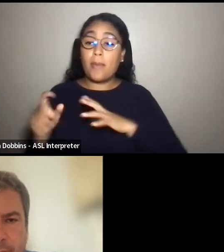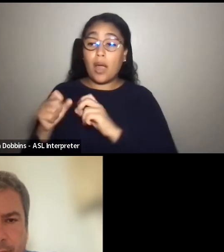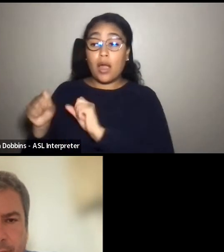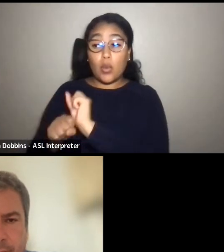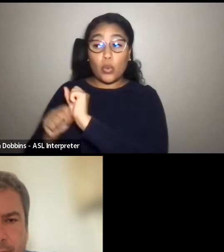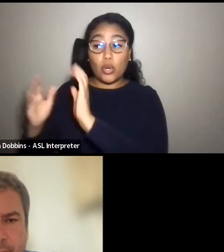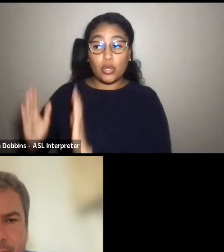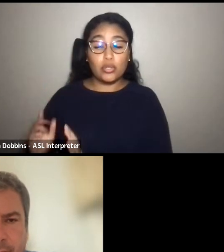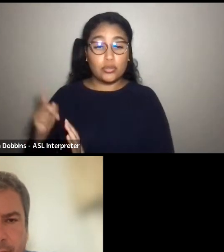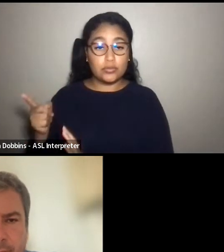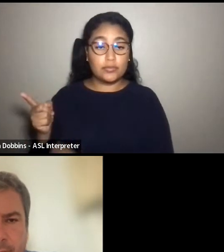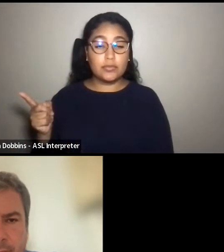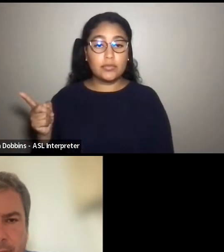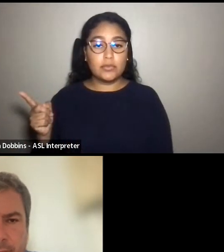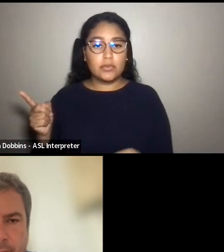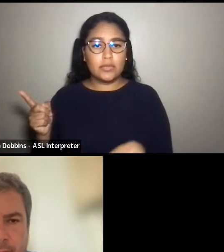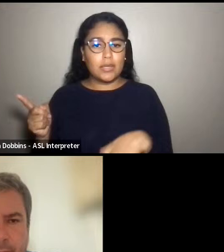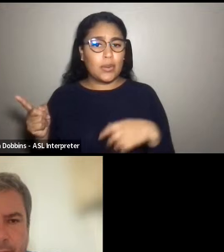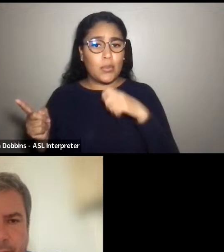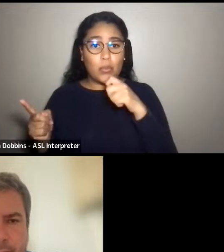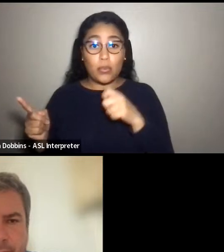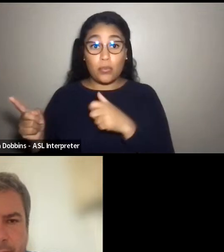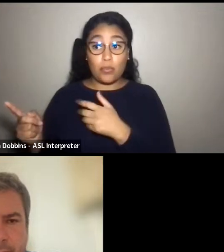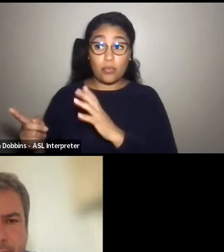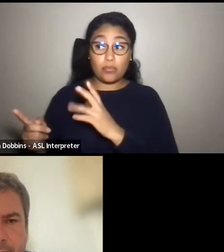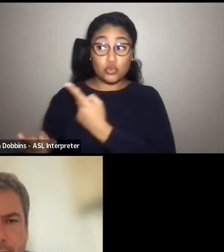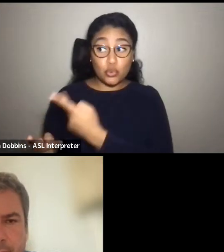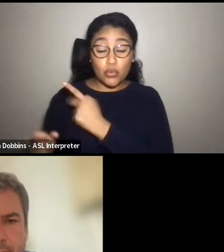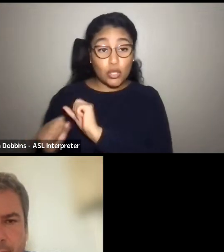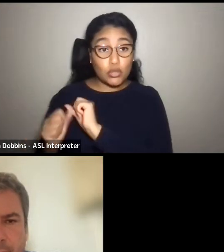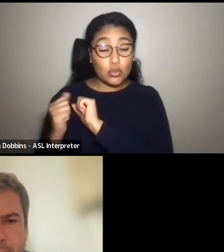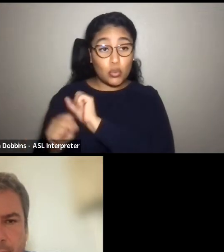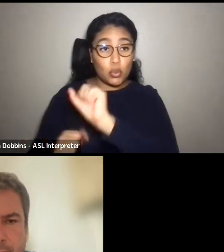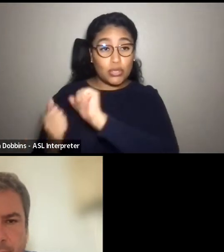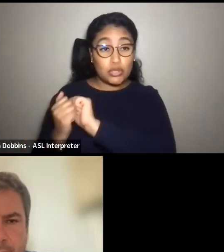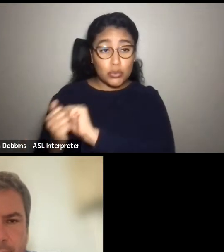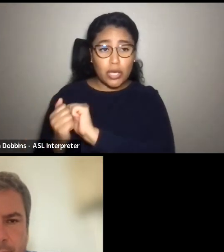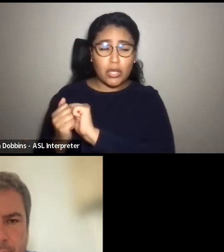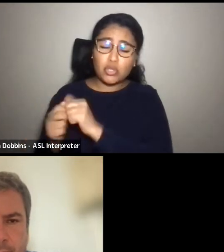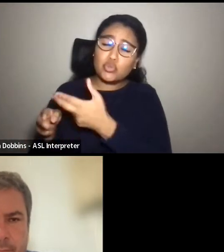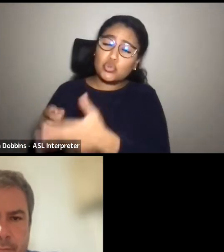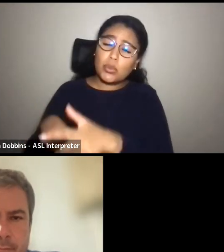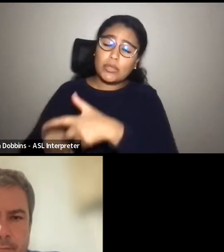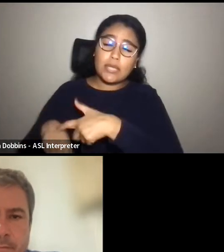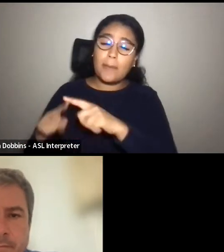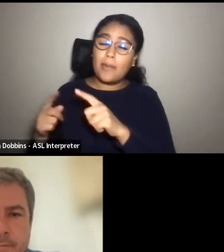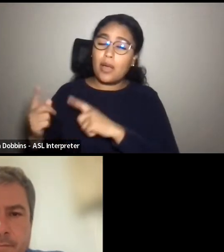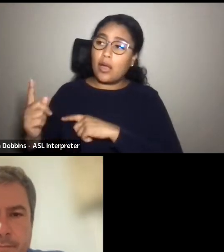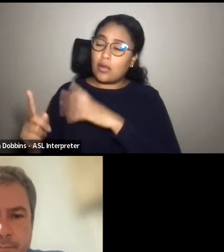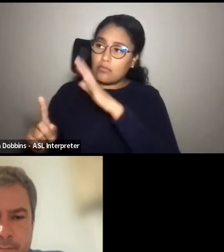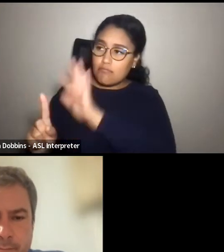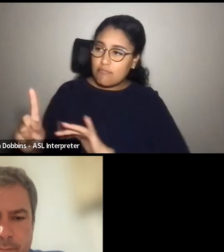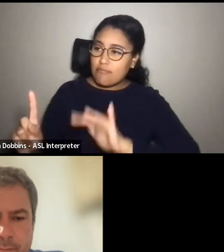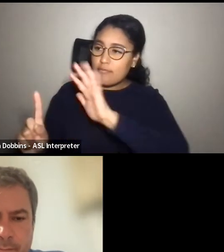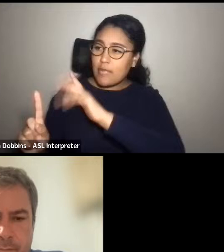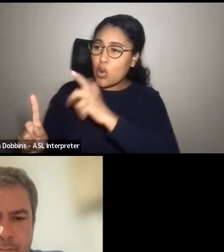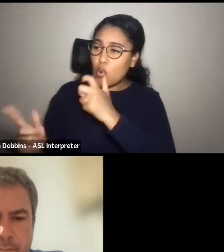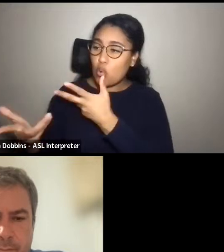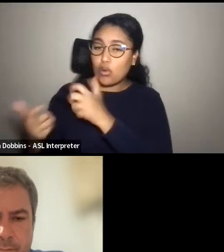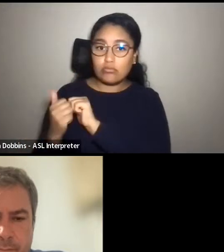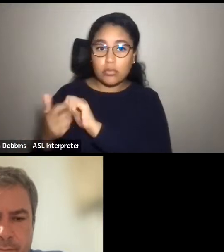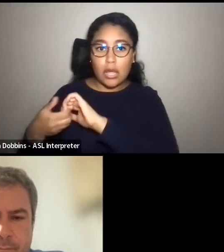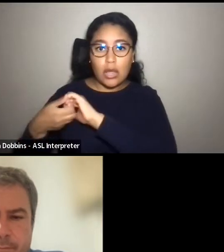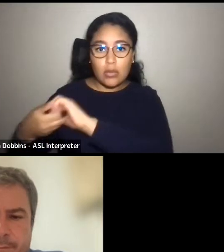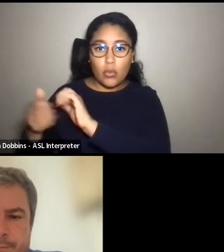Parker. We didn't get a chance to work together long, but in the short time I got to know her and was fortunate enough to collaborate with her,